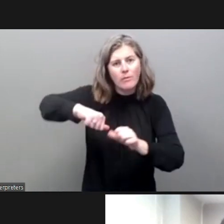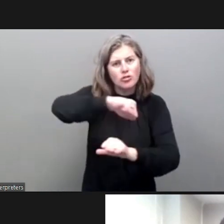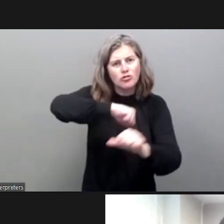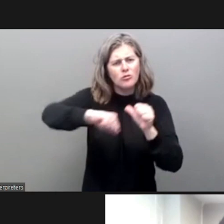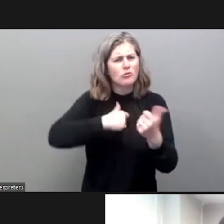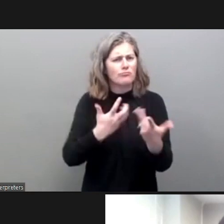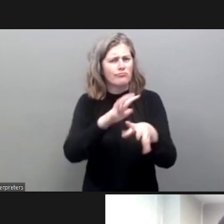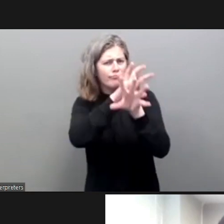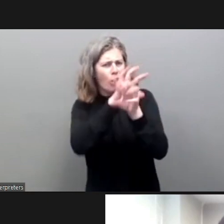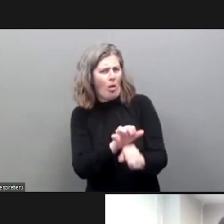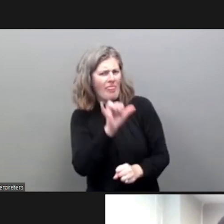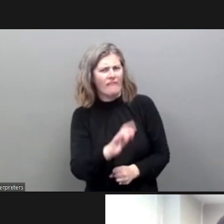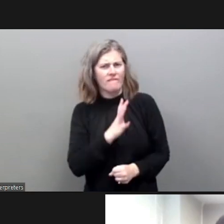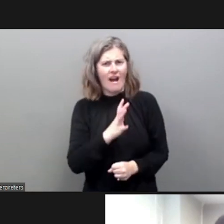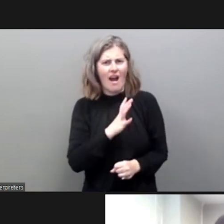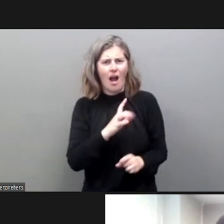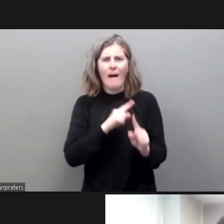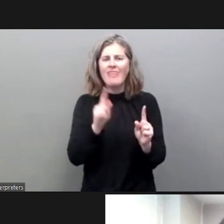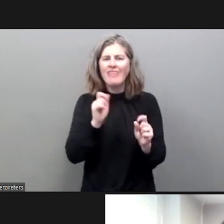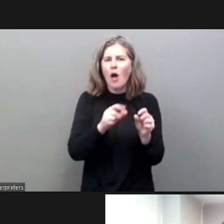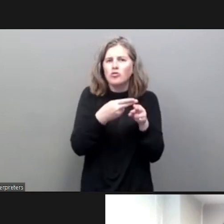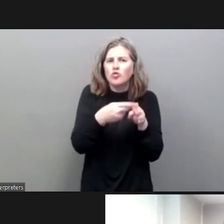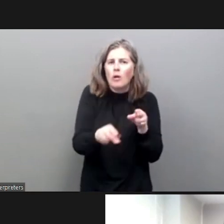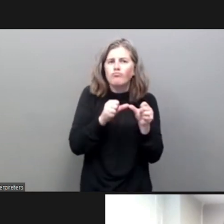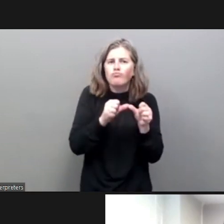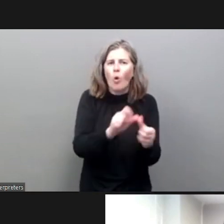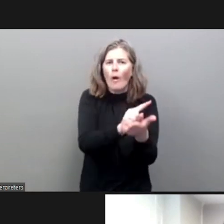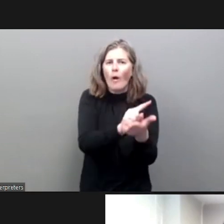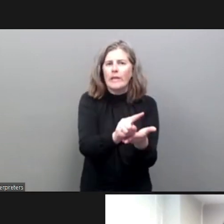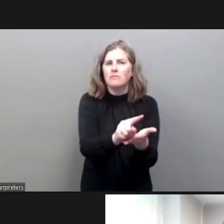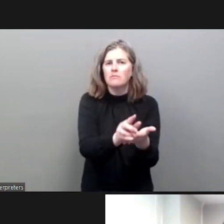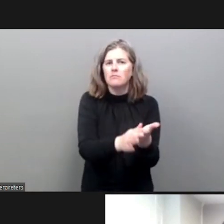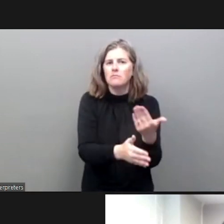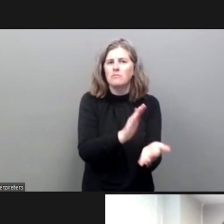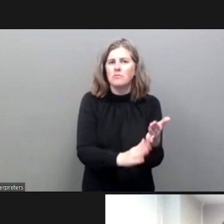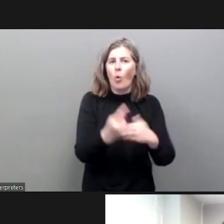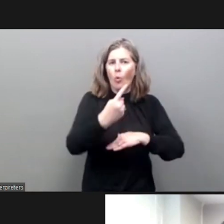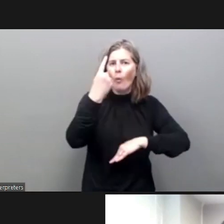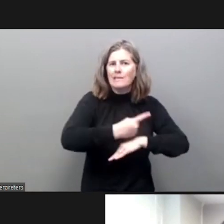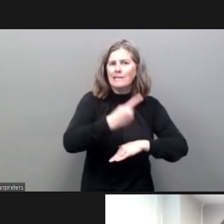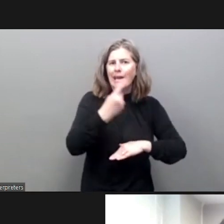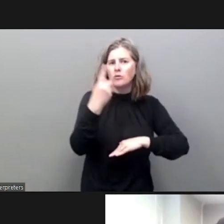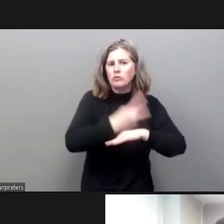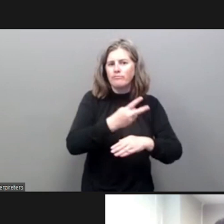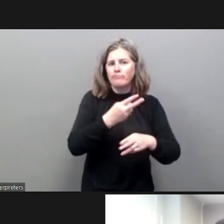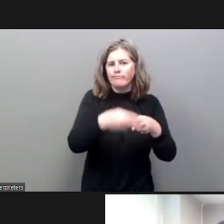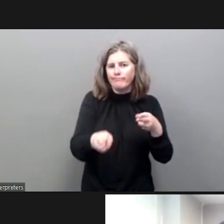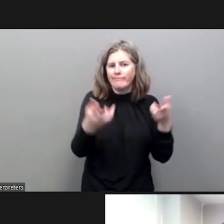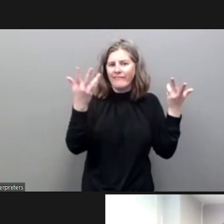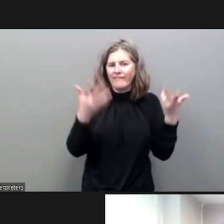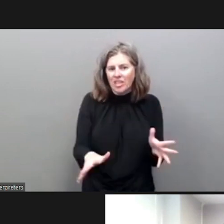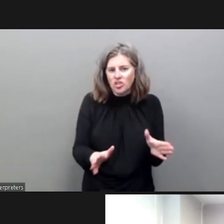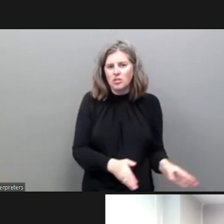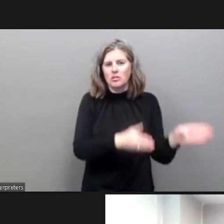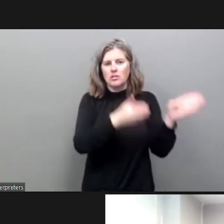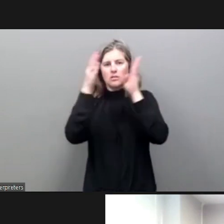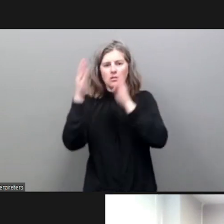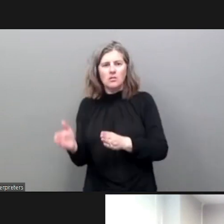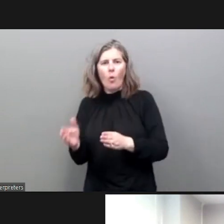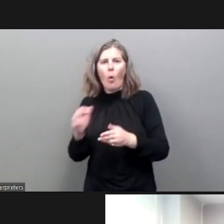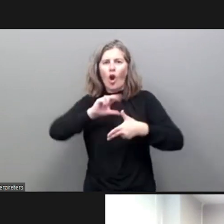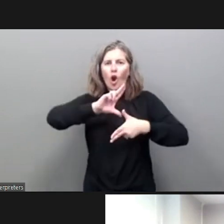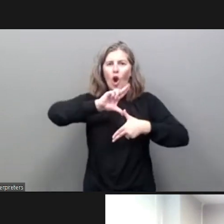they can. But those things last for a week, or a day or two. A